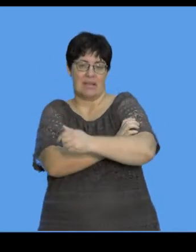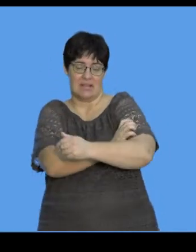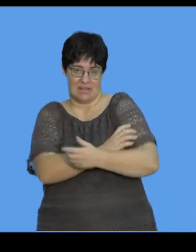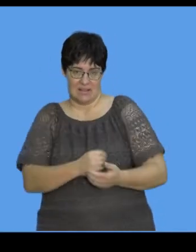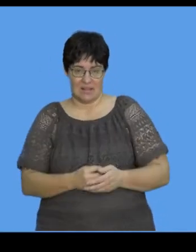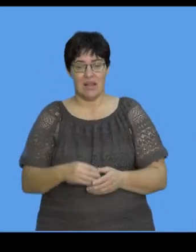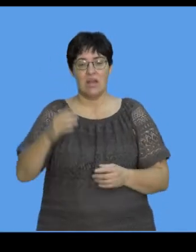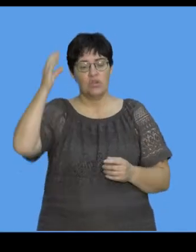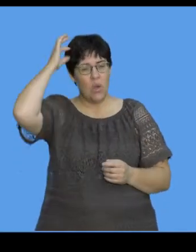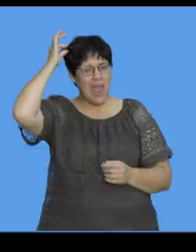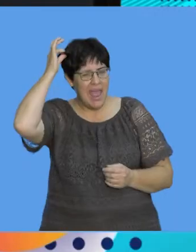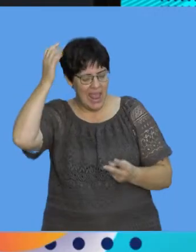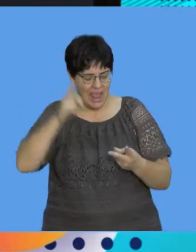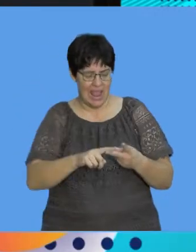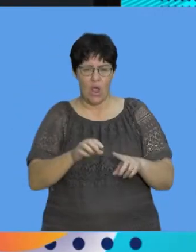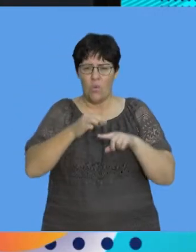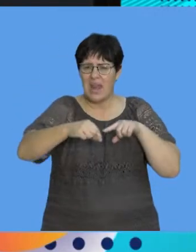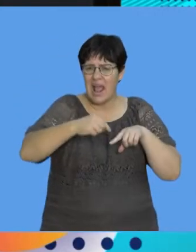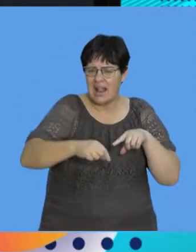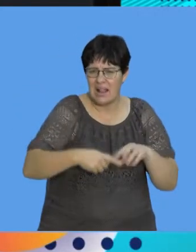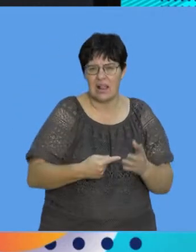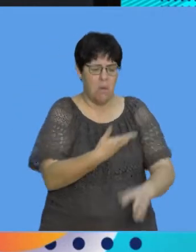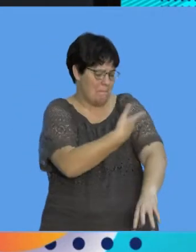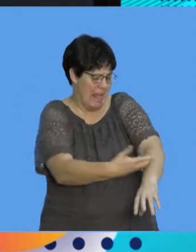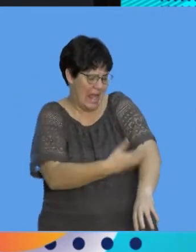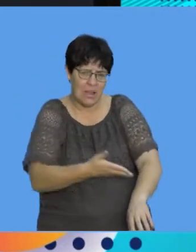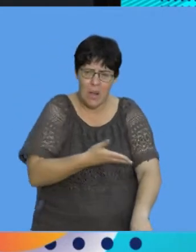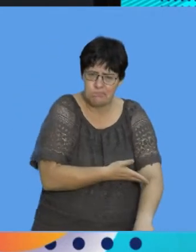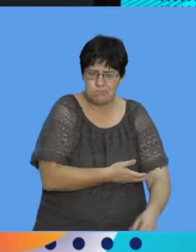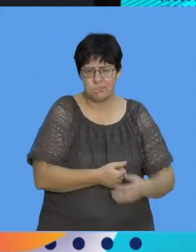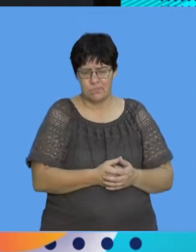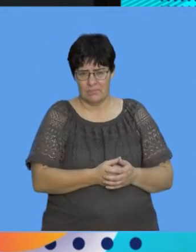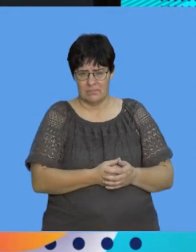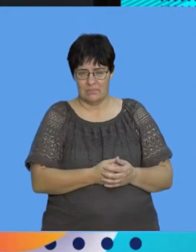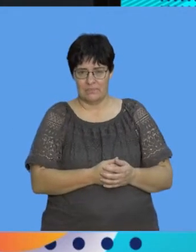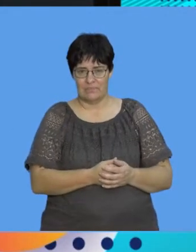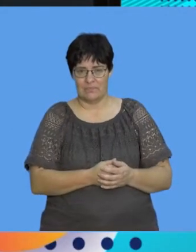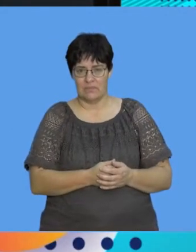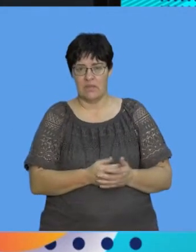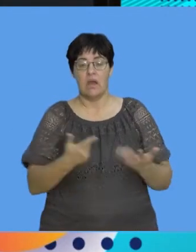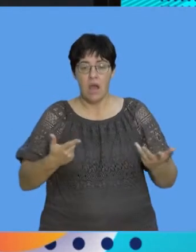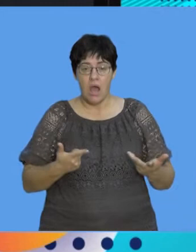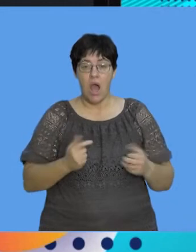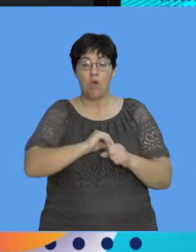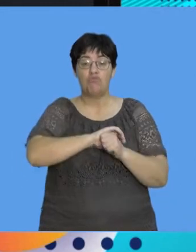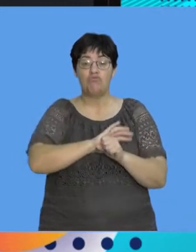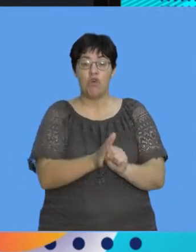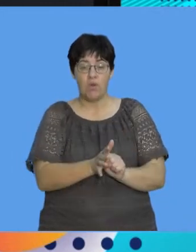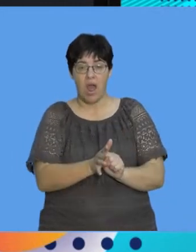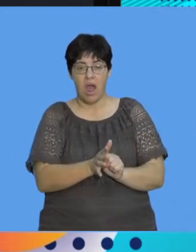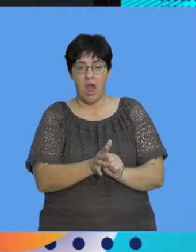muscles. It's your hair, it's your nails, it's in your blood. It's what's going to make this